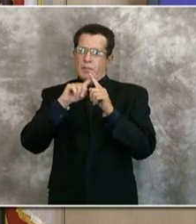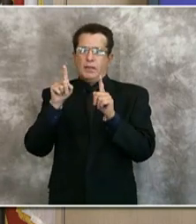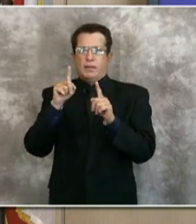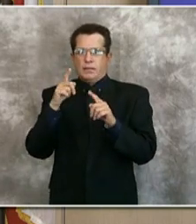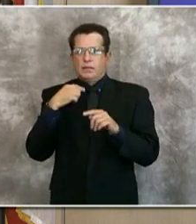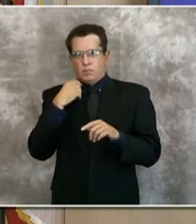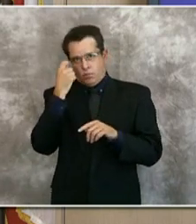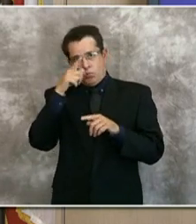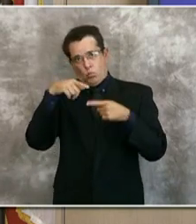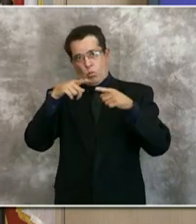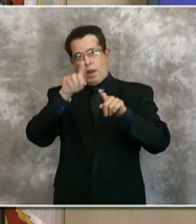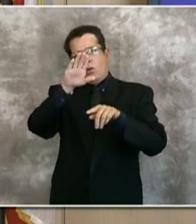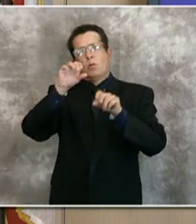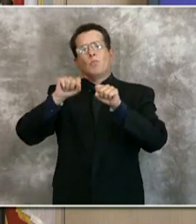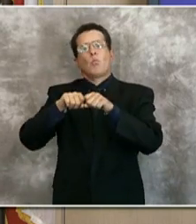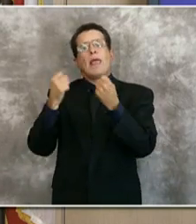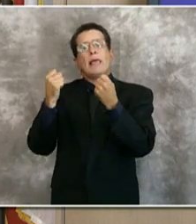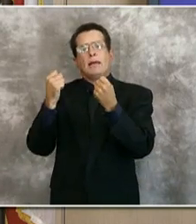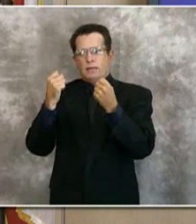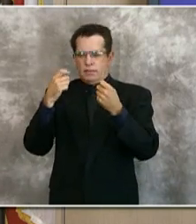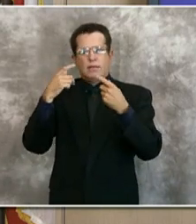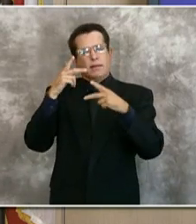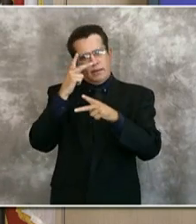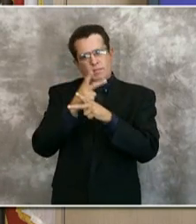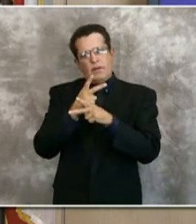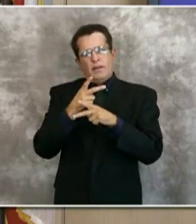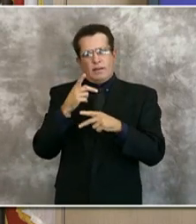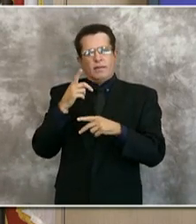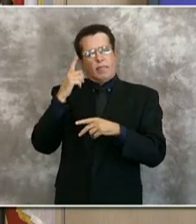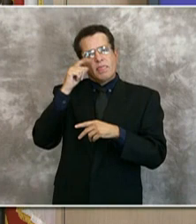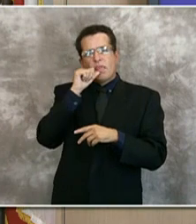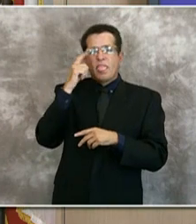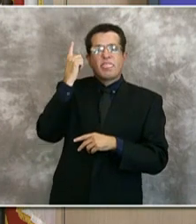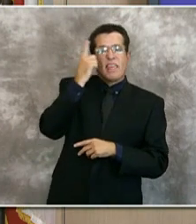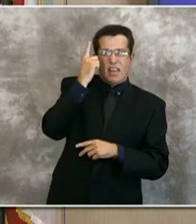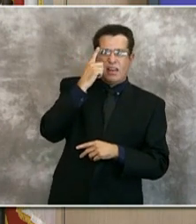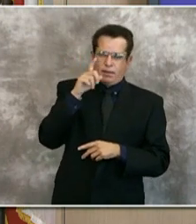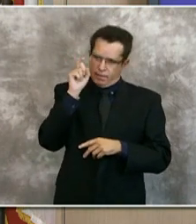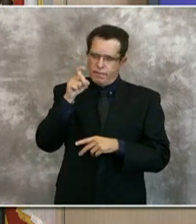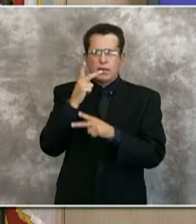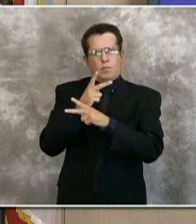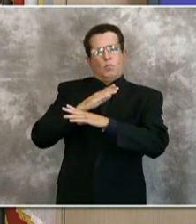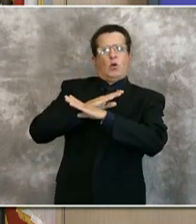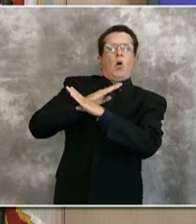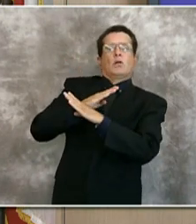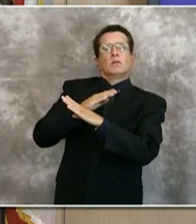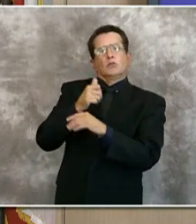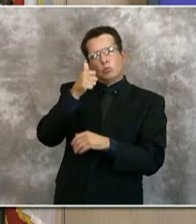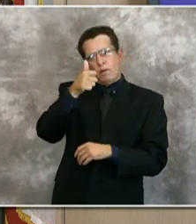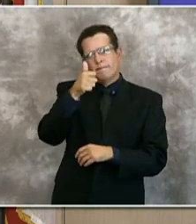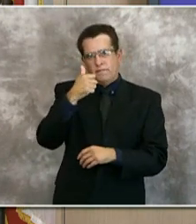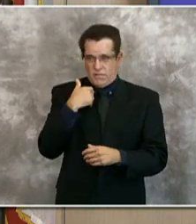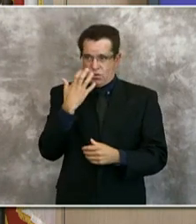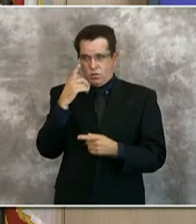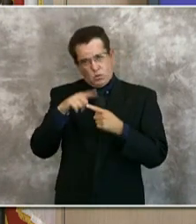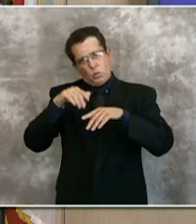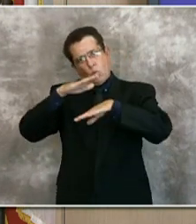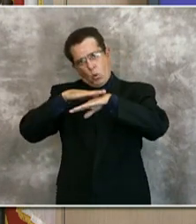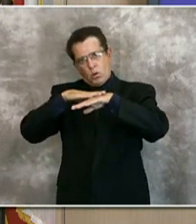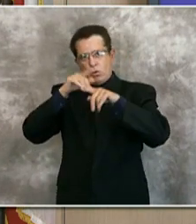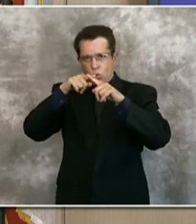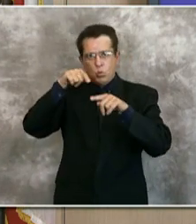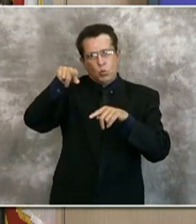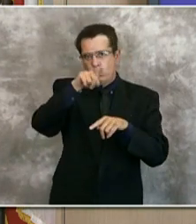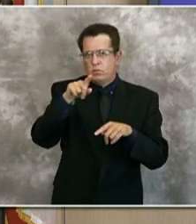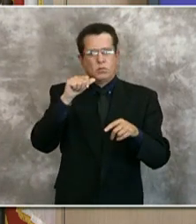But sometimes when you're on a break, you let your guard down. And I think that is a common theme that I would pass on, that you